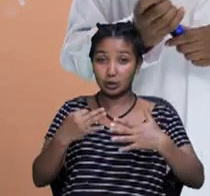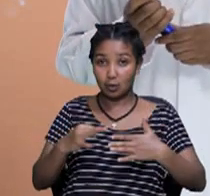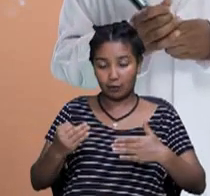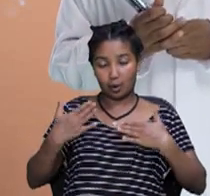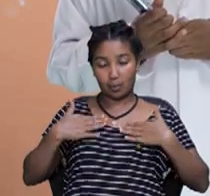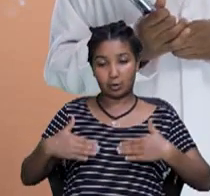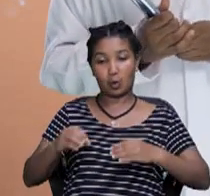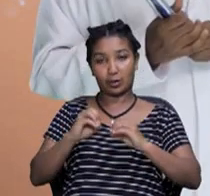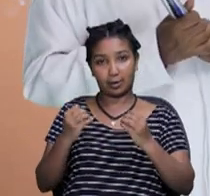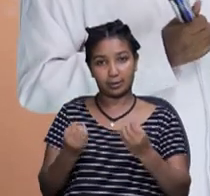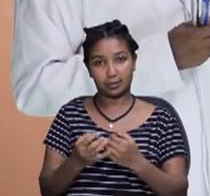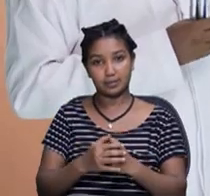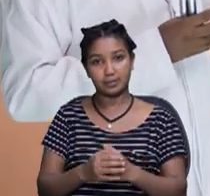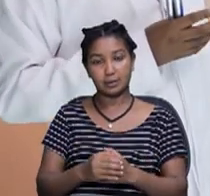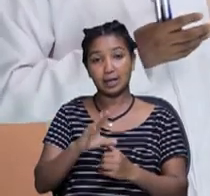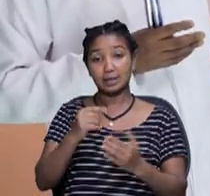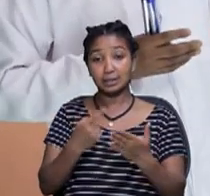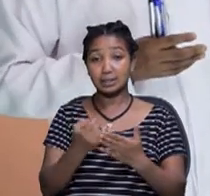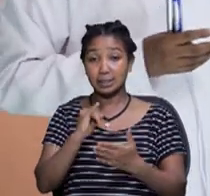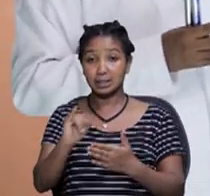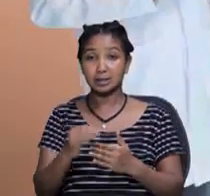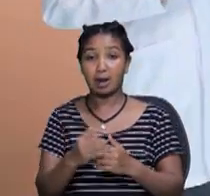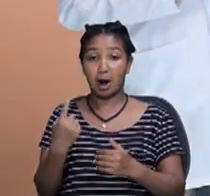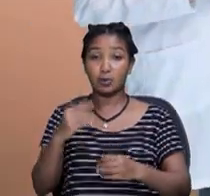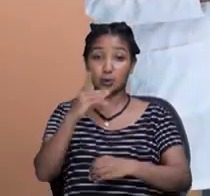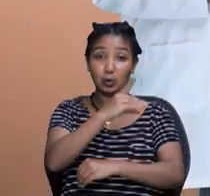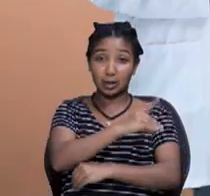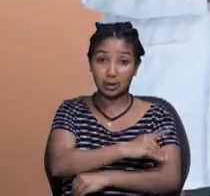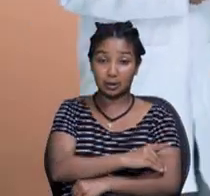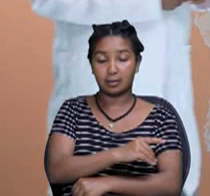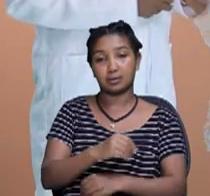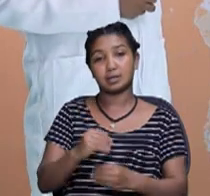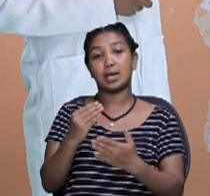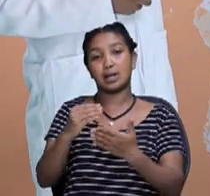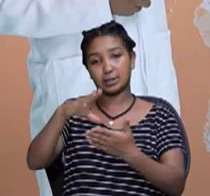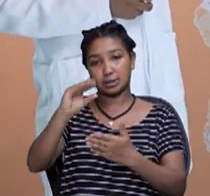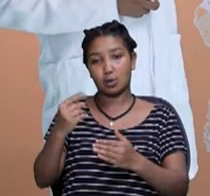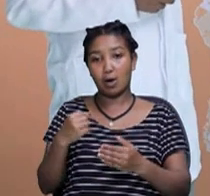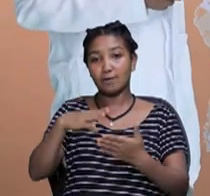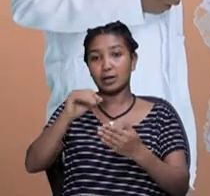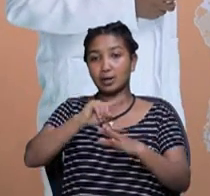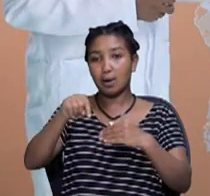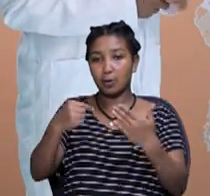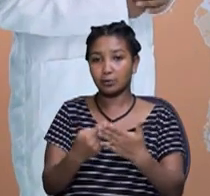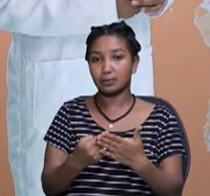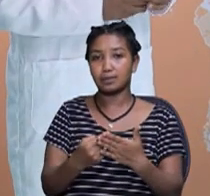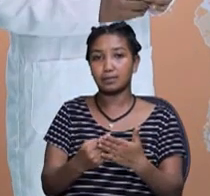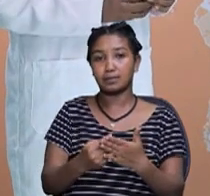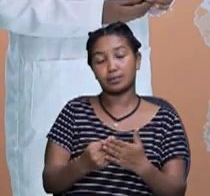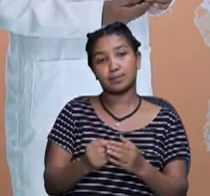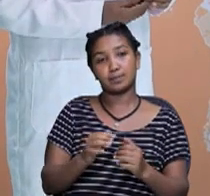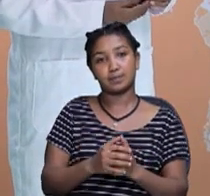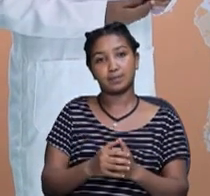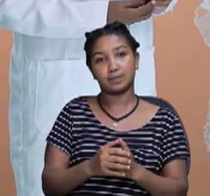body organ. And this is our today's session. We have learned today about the